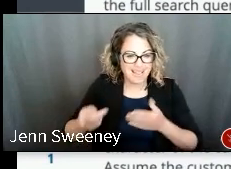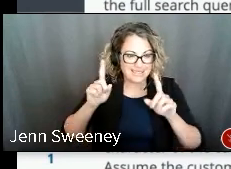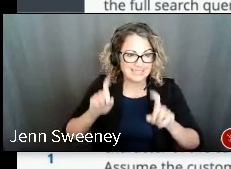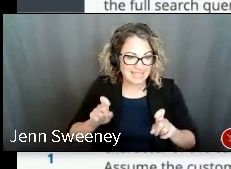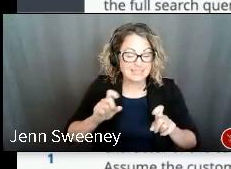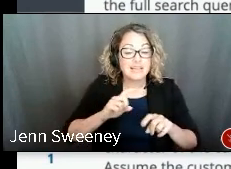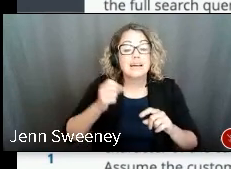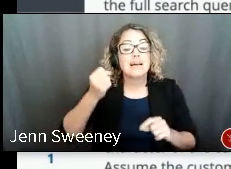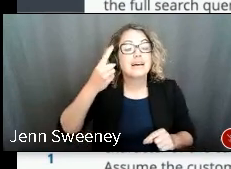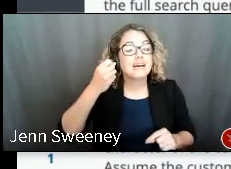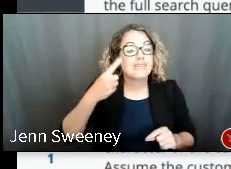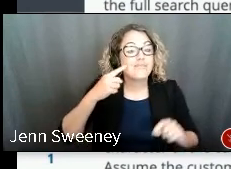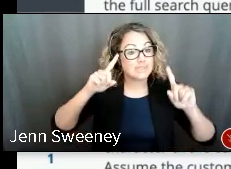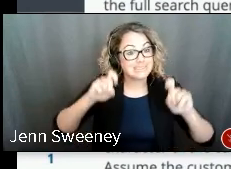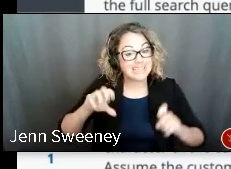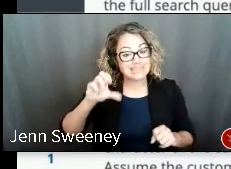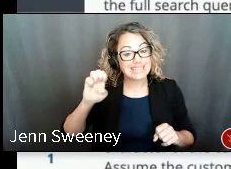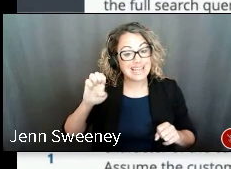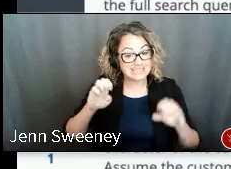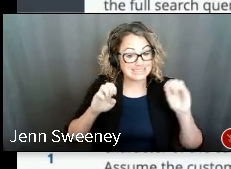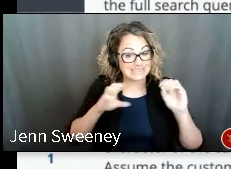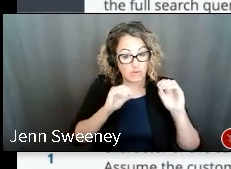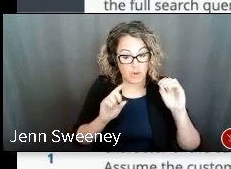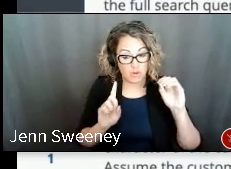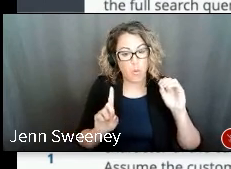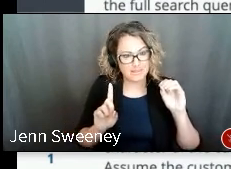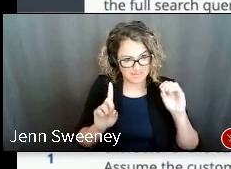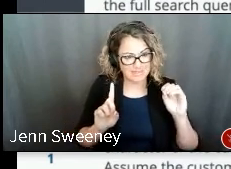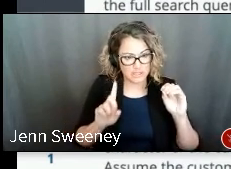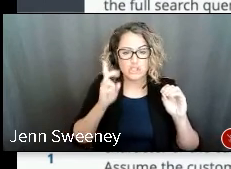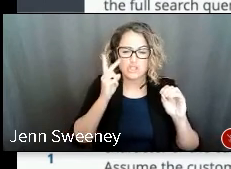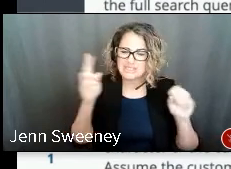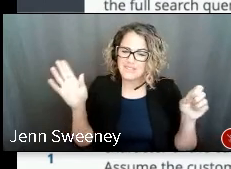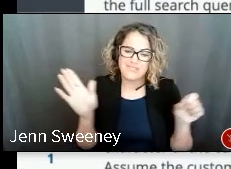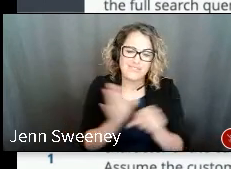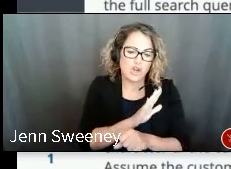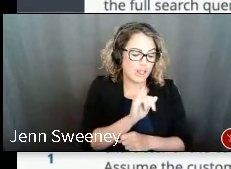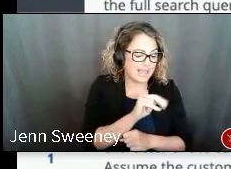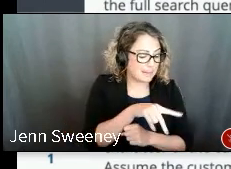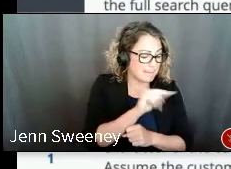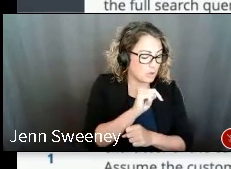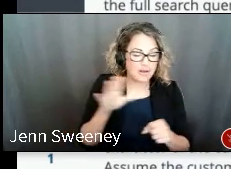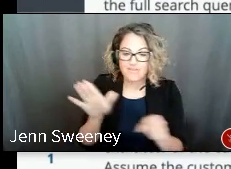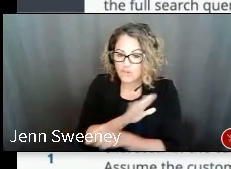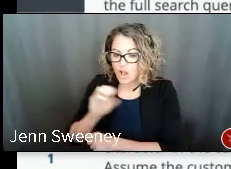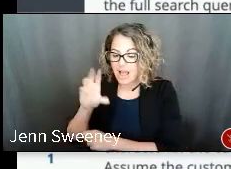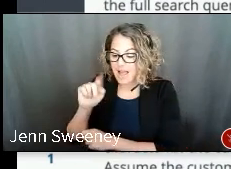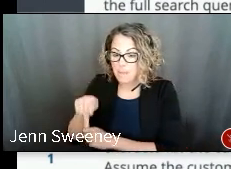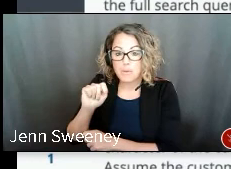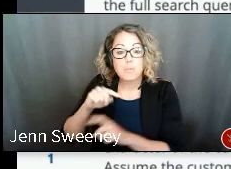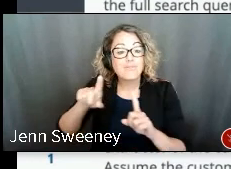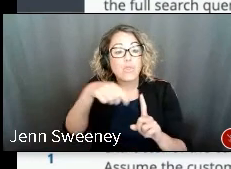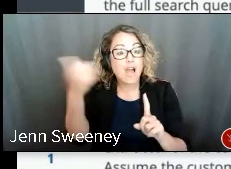note that for test case 0 and 1, you should be able to see the full input output. But then for other test